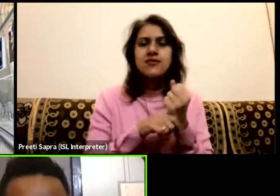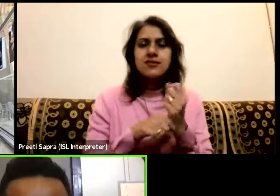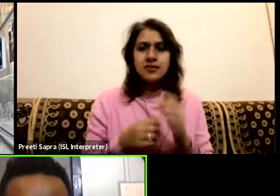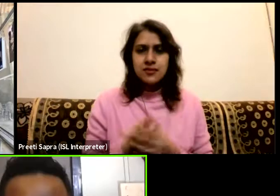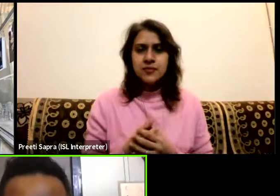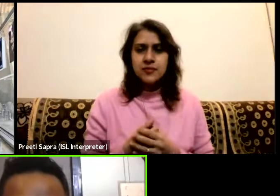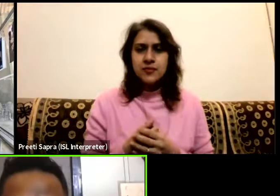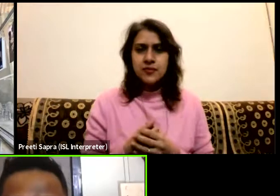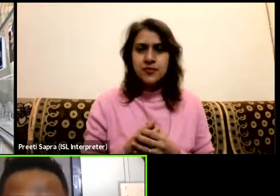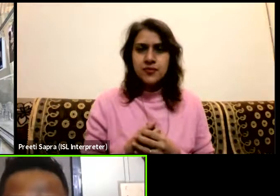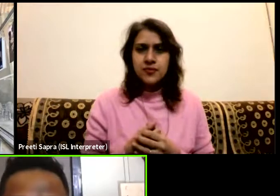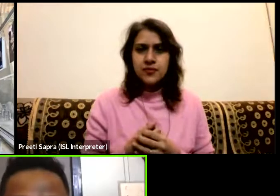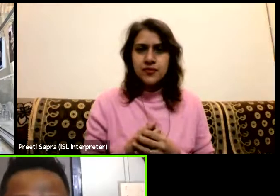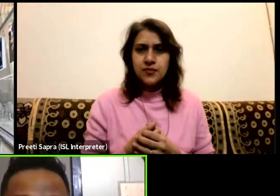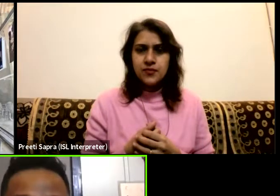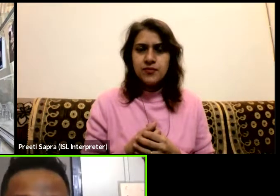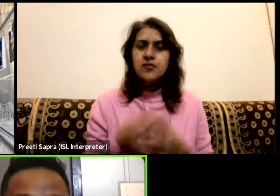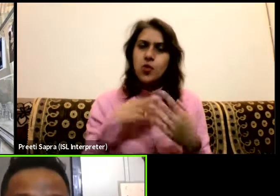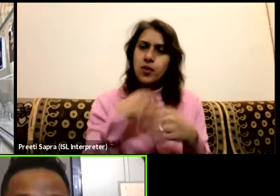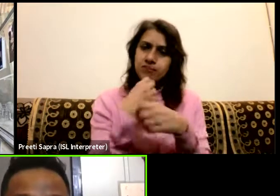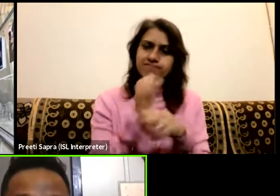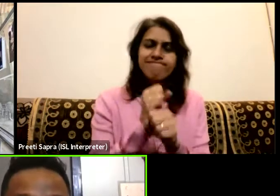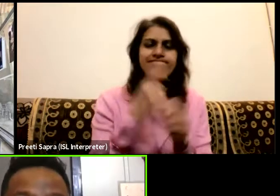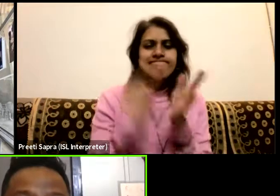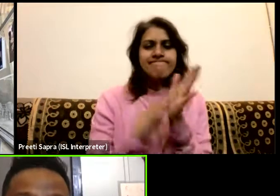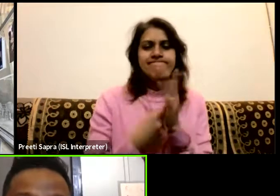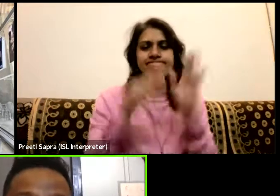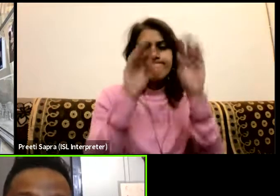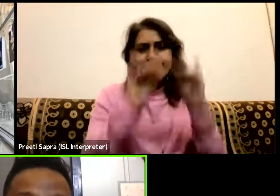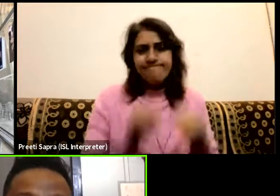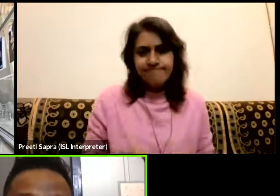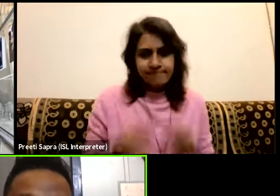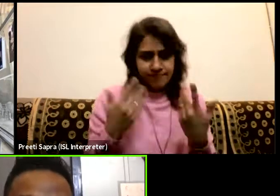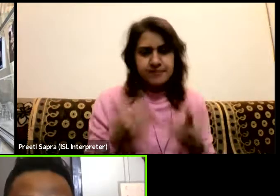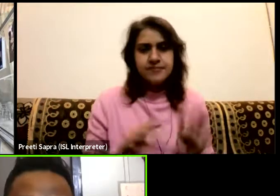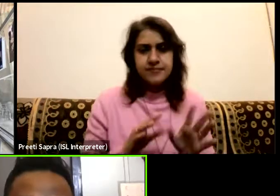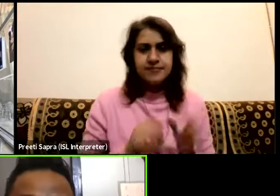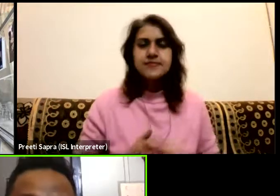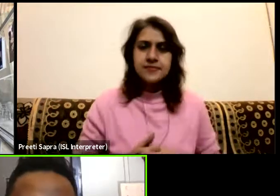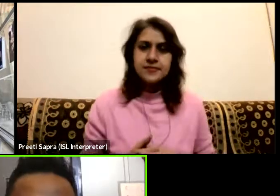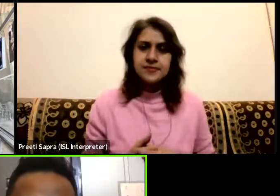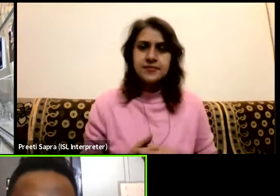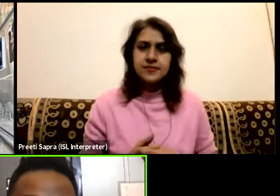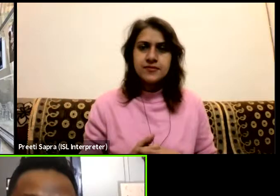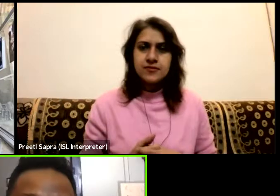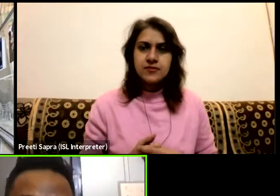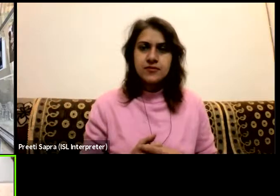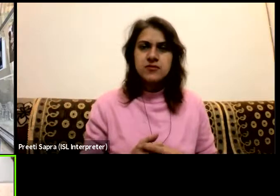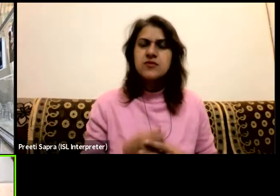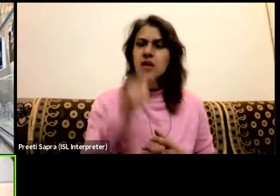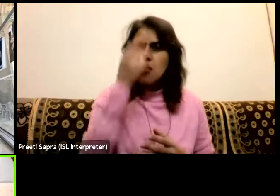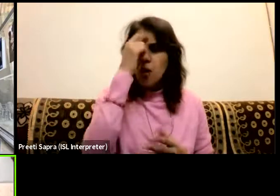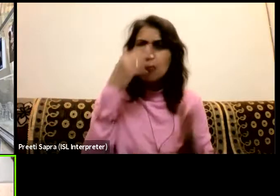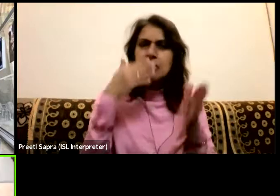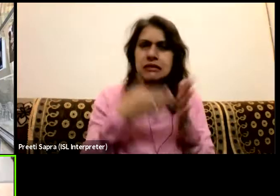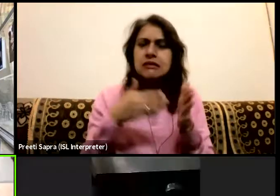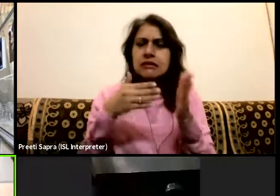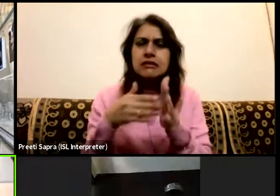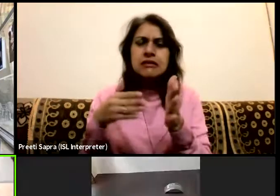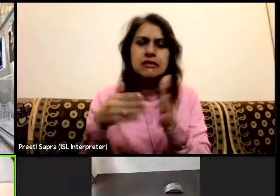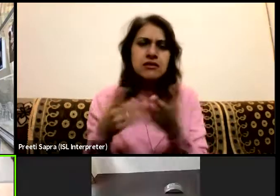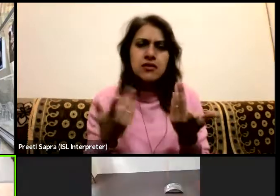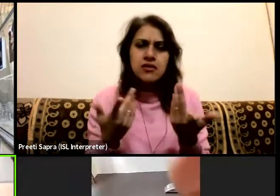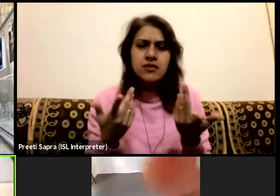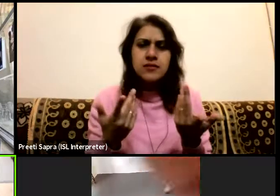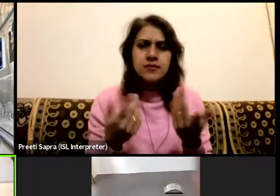and then that is when we did this report. But the kind of problems which came across from